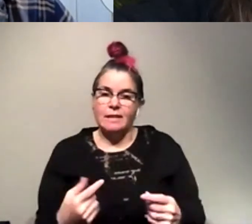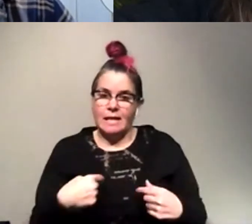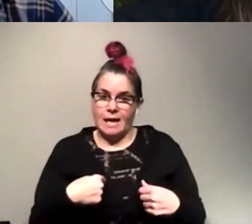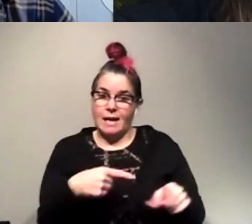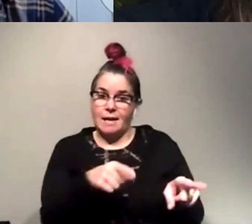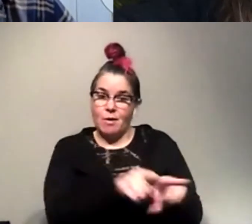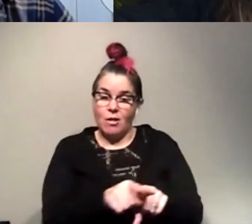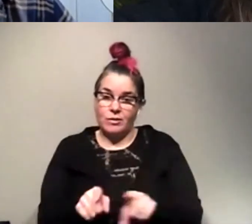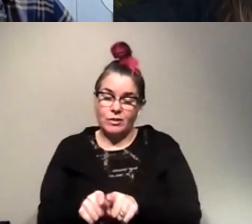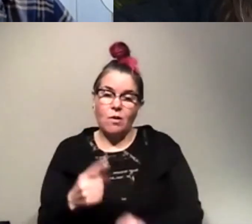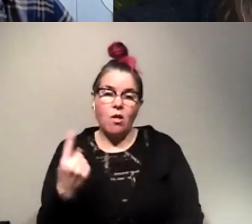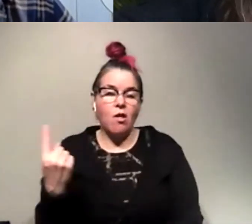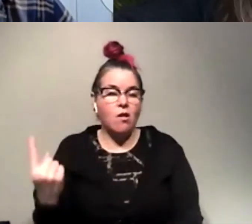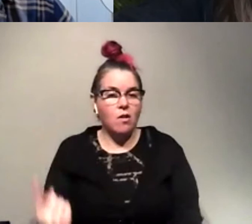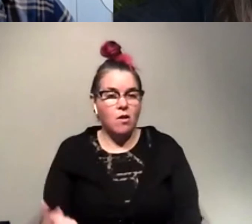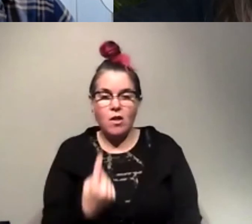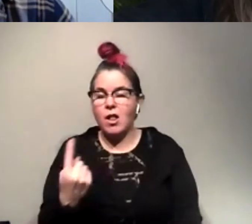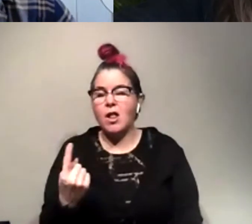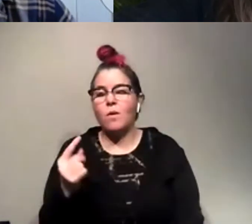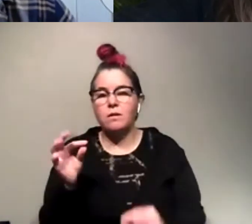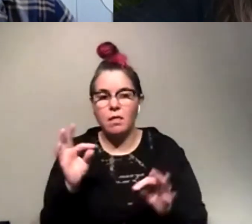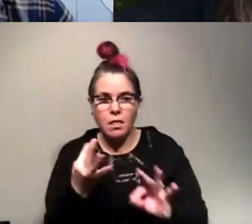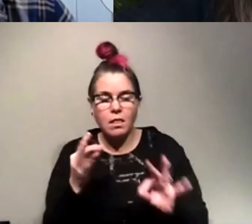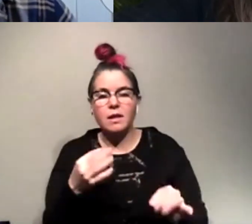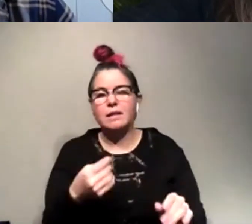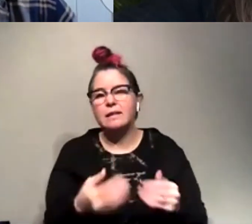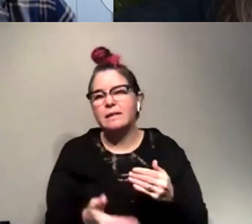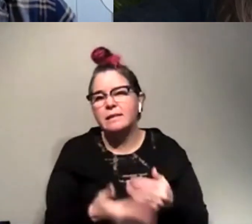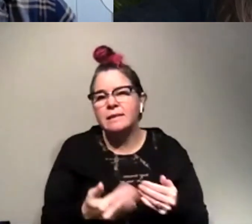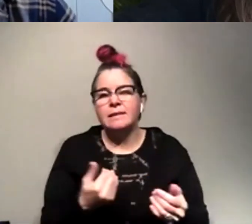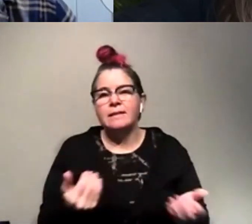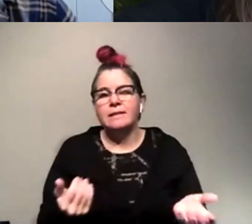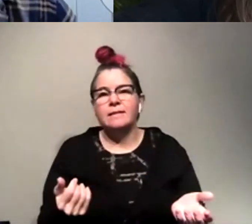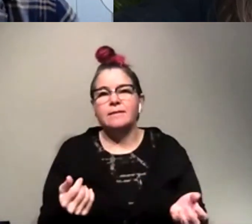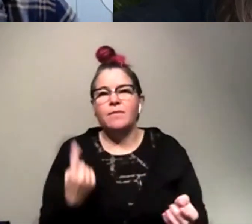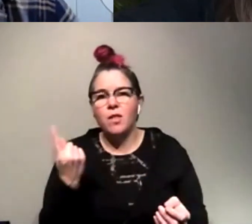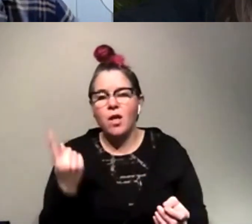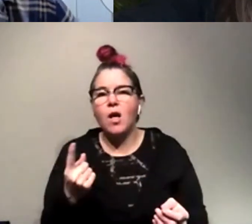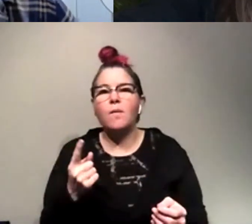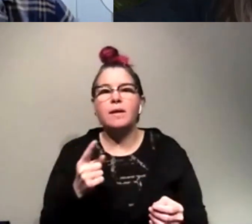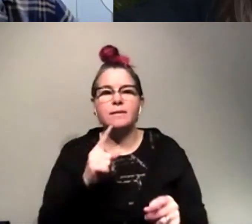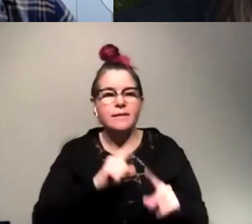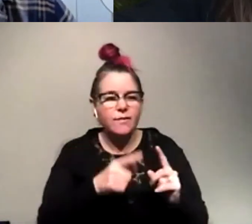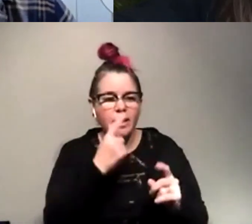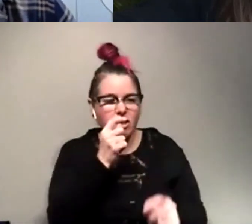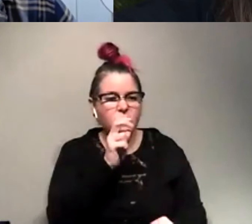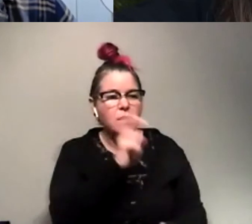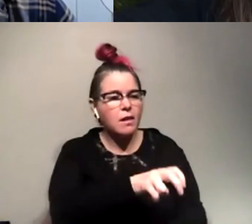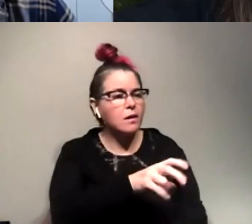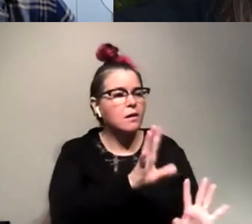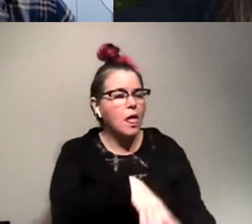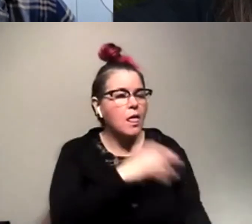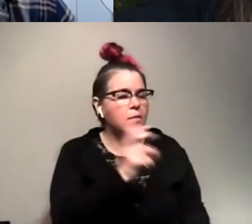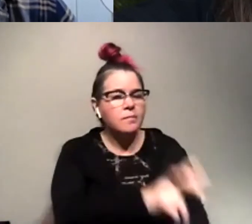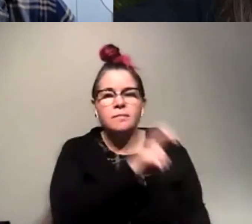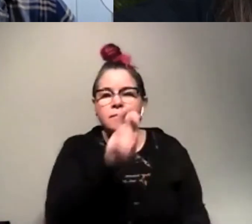have always been someone who gets distracted very quickly and always jumps from interest to interest and can't really